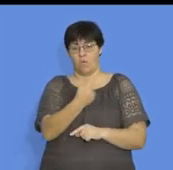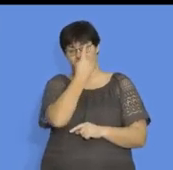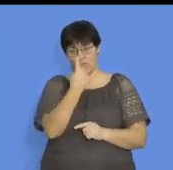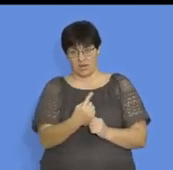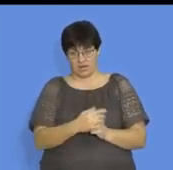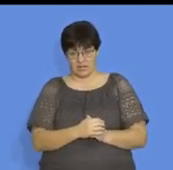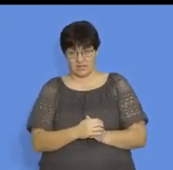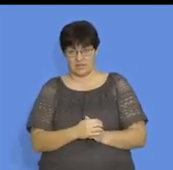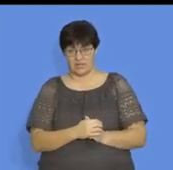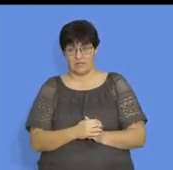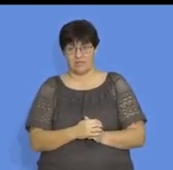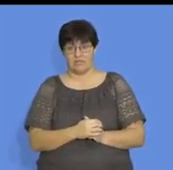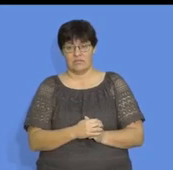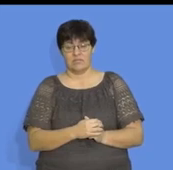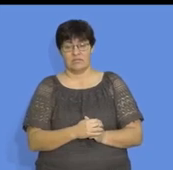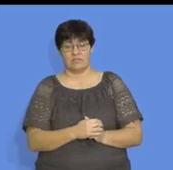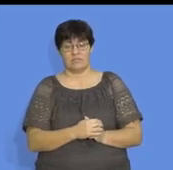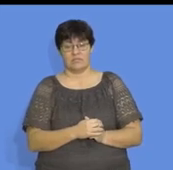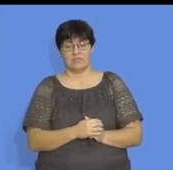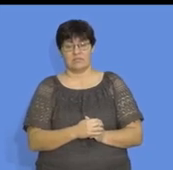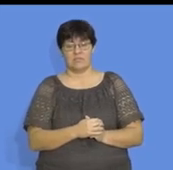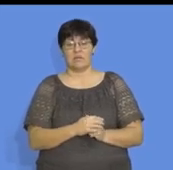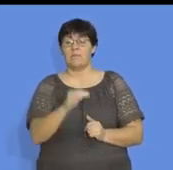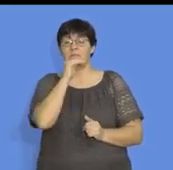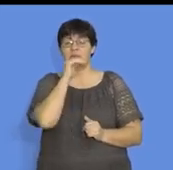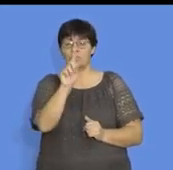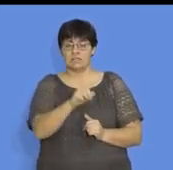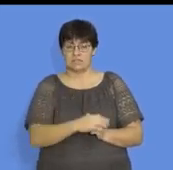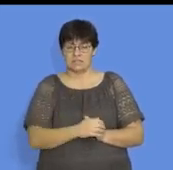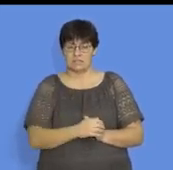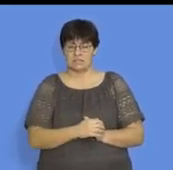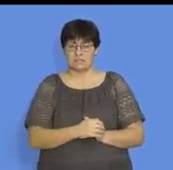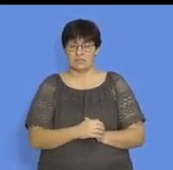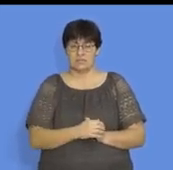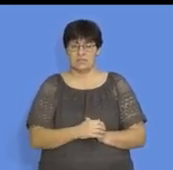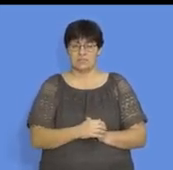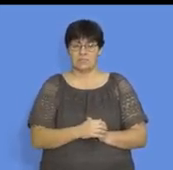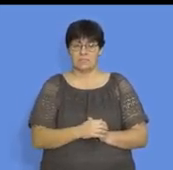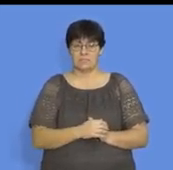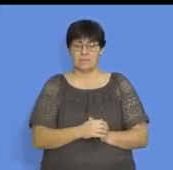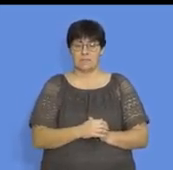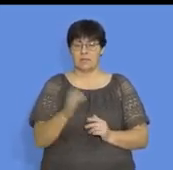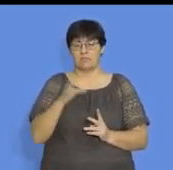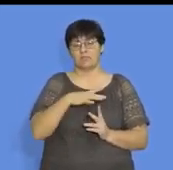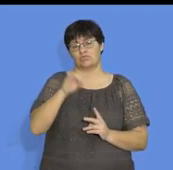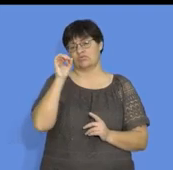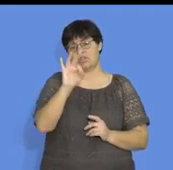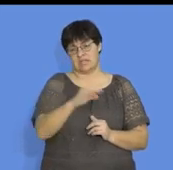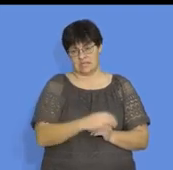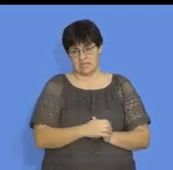variable. So what does that mean? I can just say I'm choosing